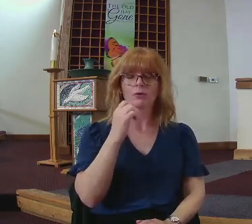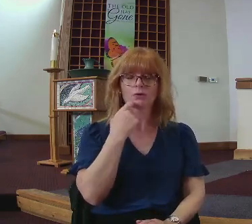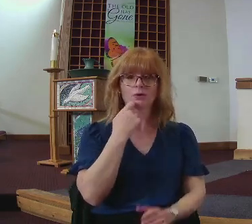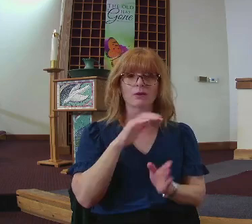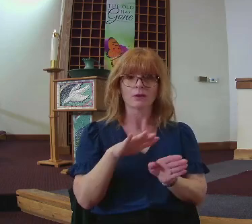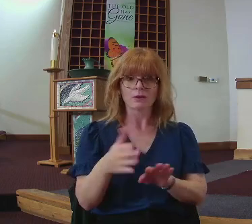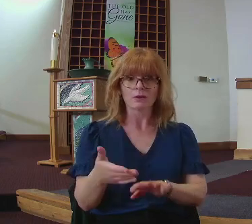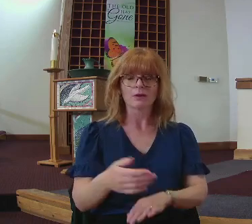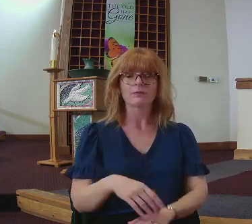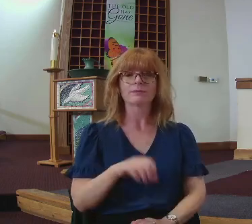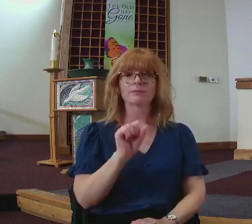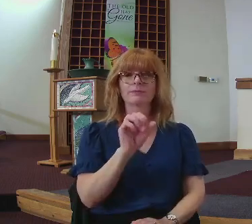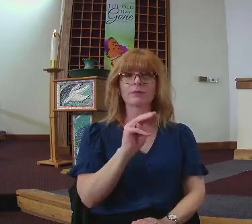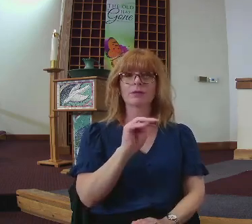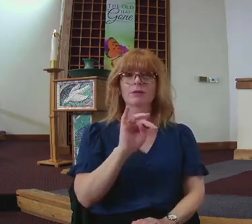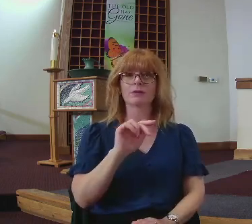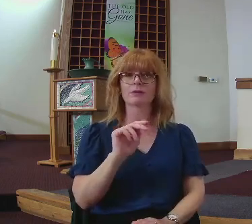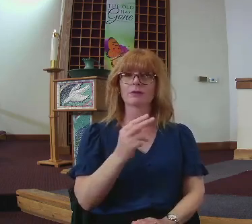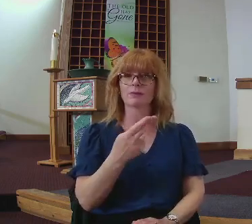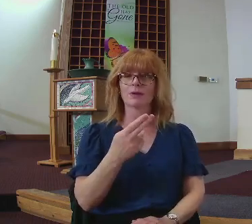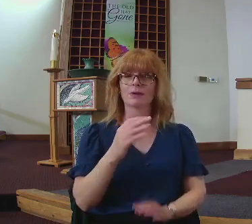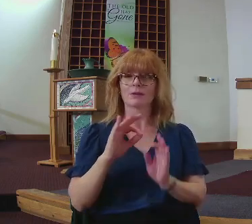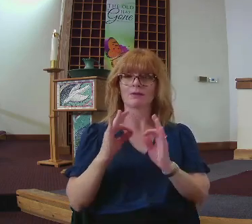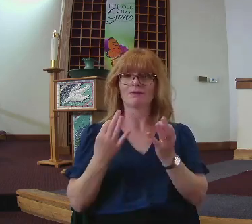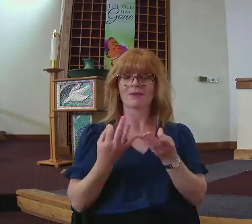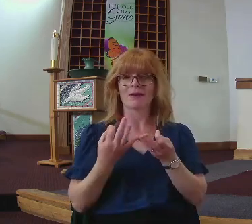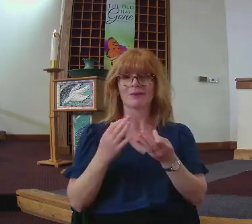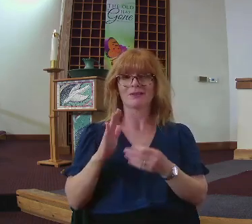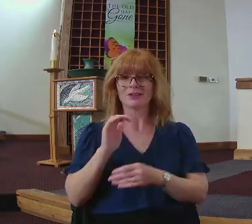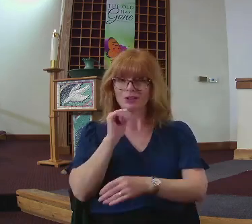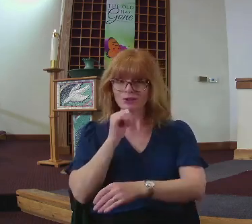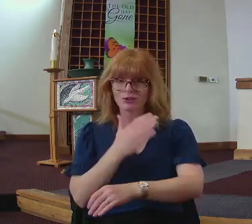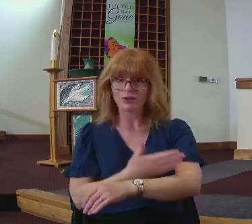We pray for the Smith family as they mourn the death of their daughter,